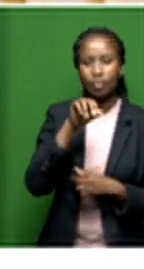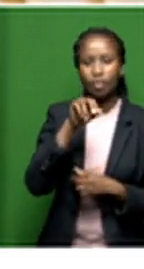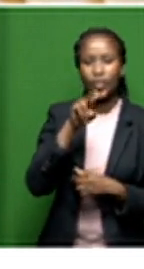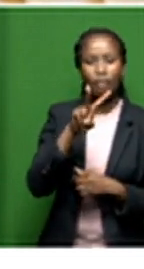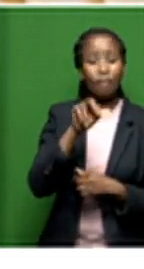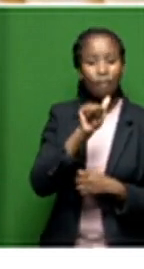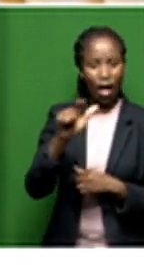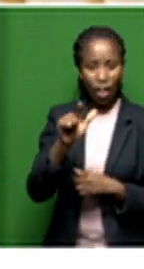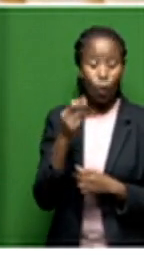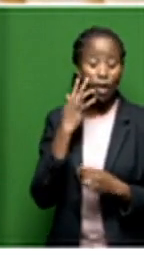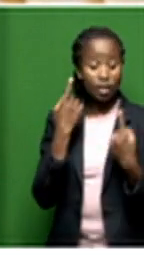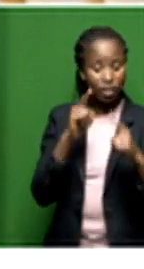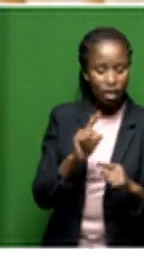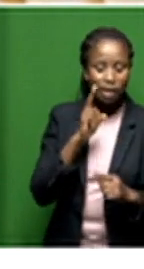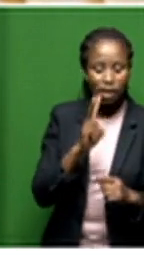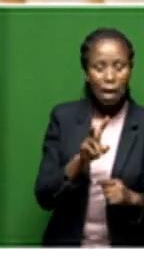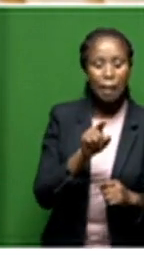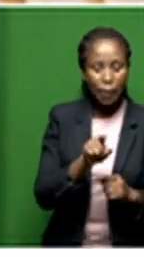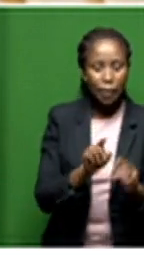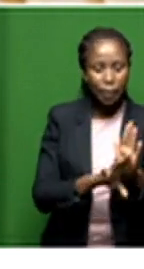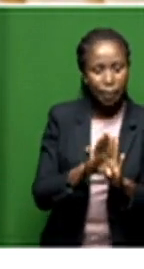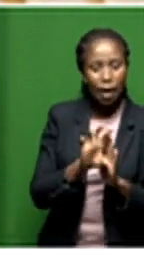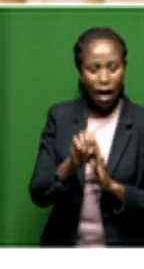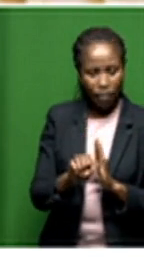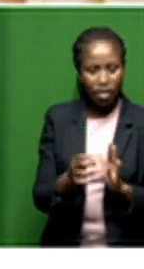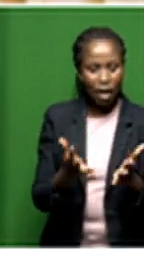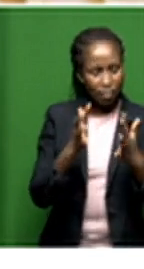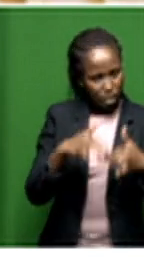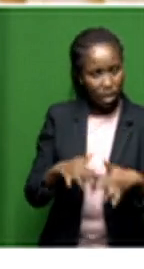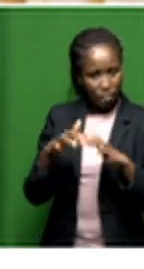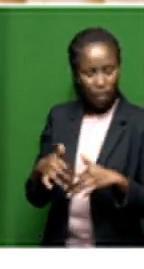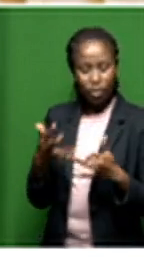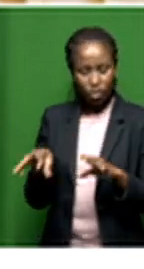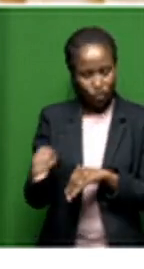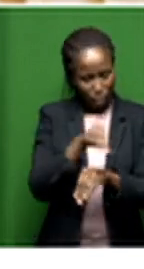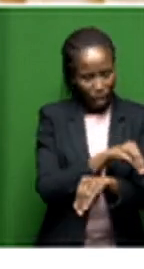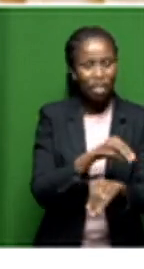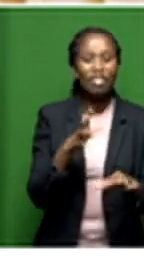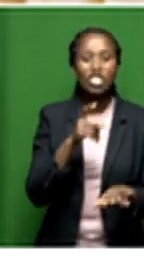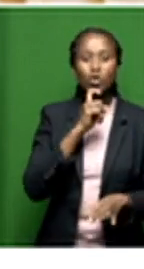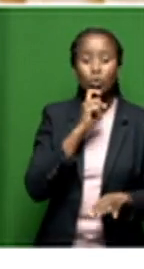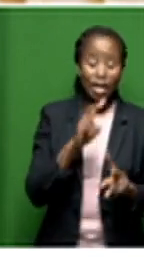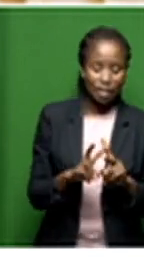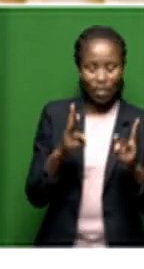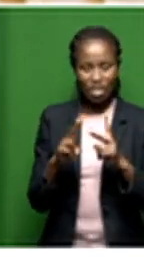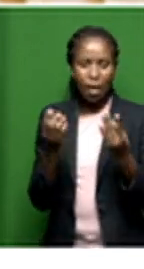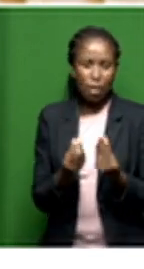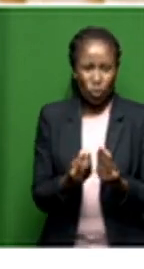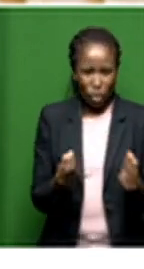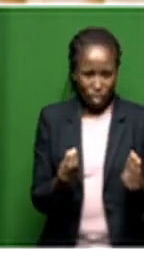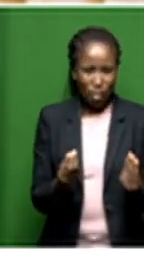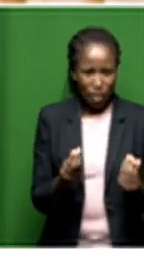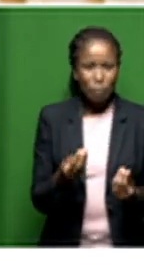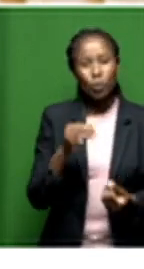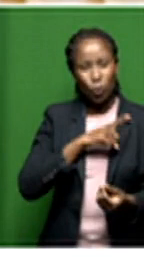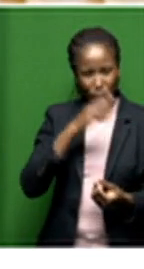just theft and vandalism. They've now all been replaced. We've used different types. And this is why, because we know that